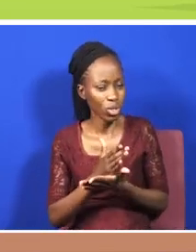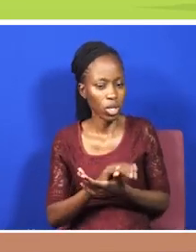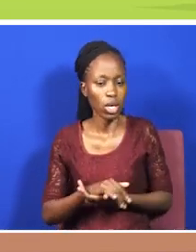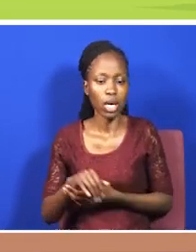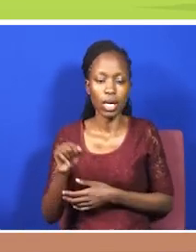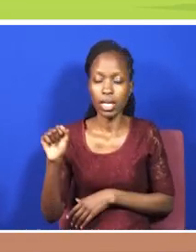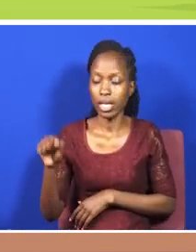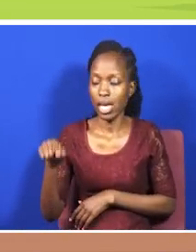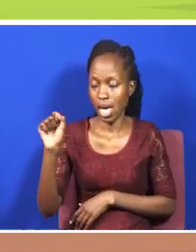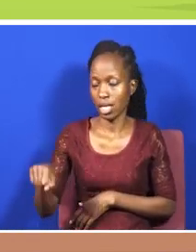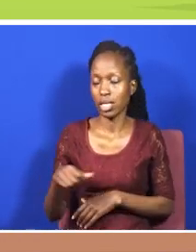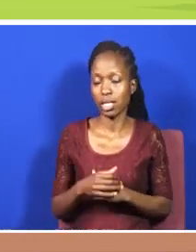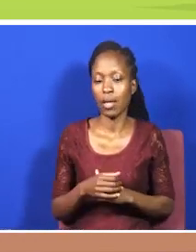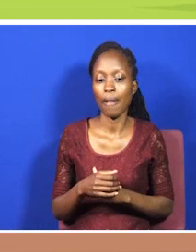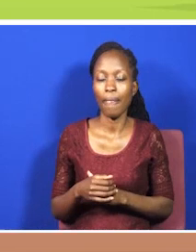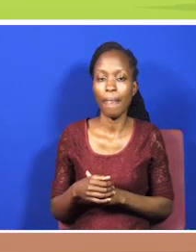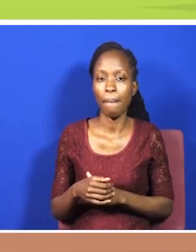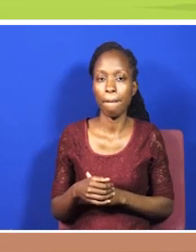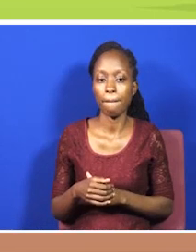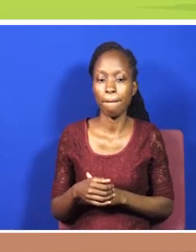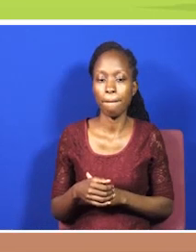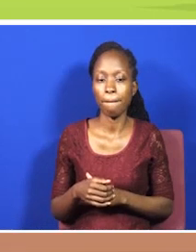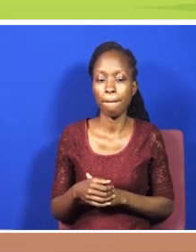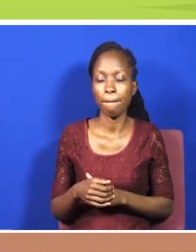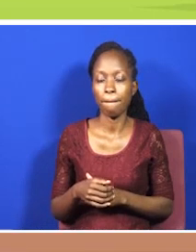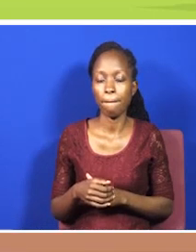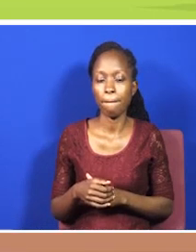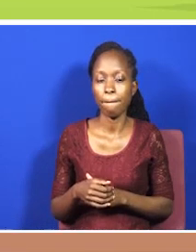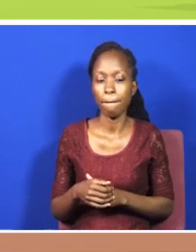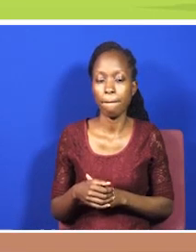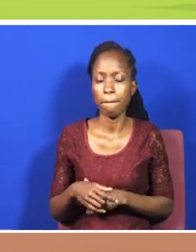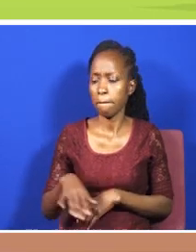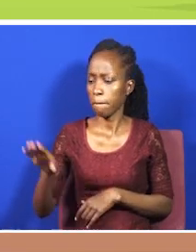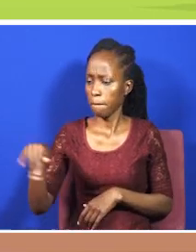business. Kadogo, really now? Yeah. Bingo!